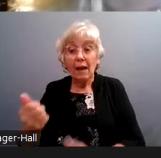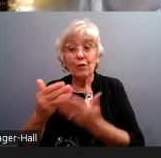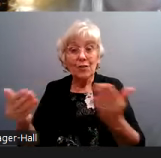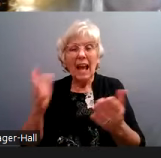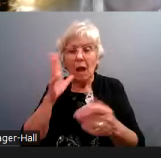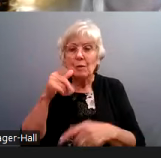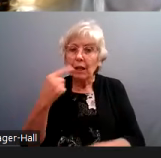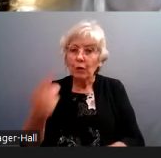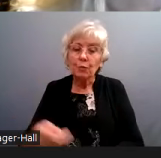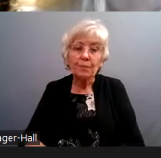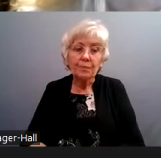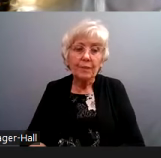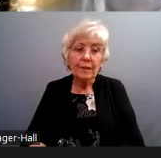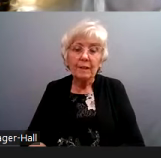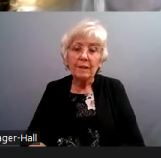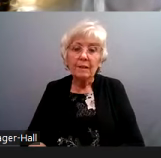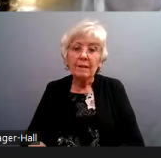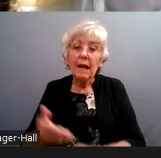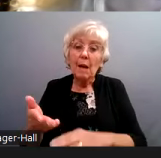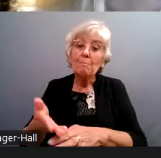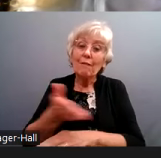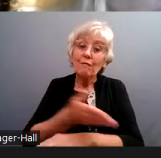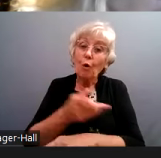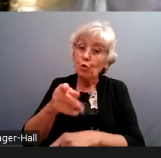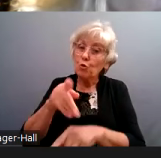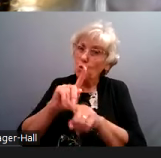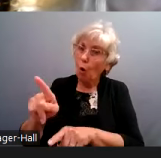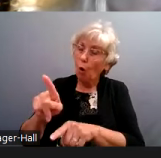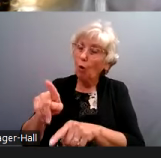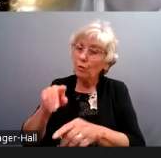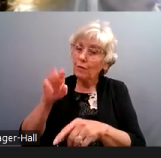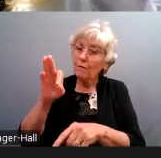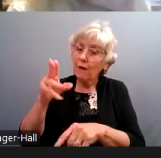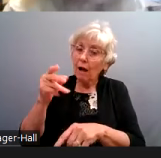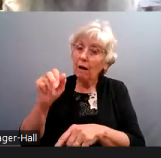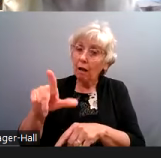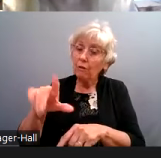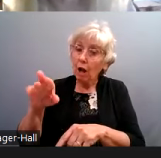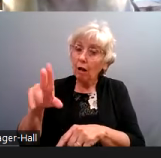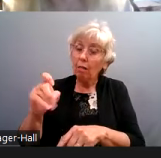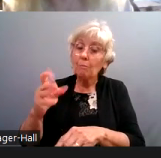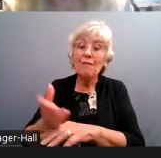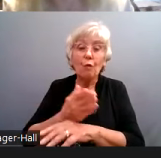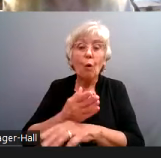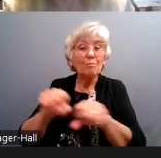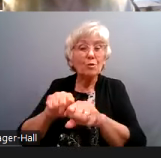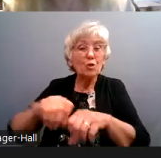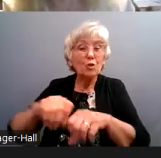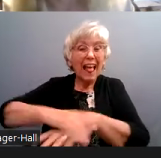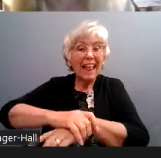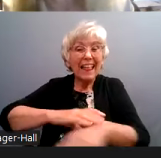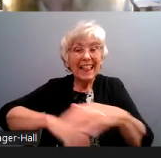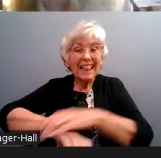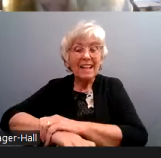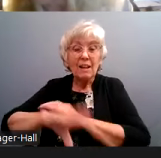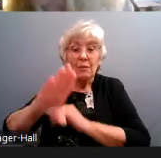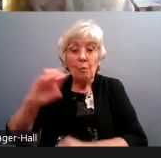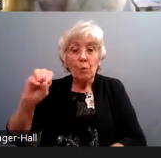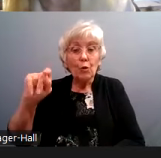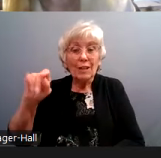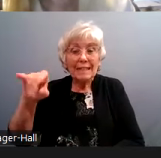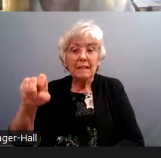that, you know, before you go into Fungal Jungle, before you put on your booties, it'd be a good idea to think about, what are you